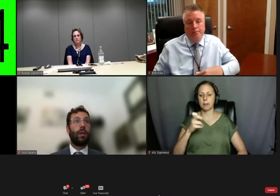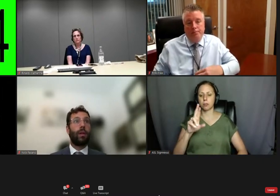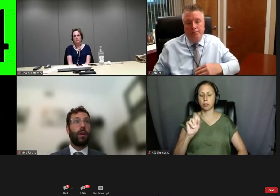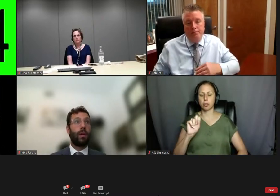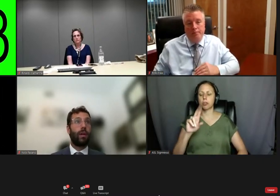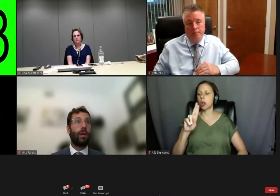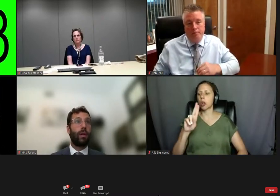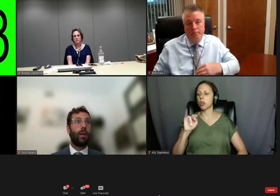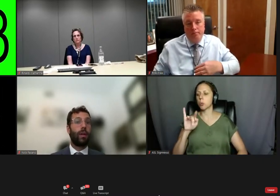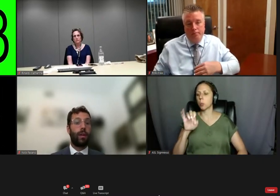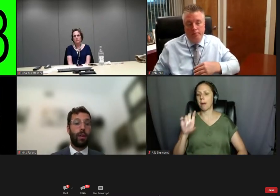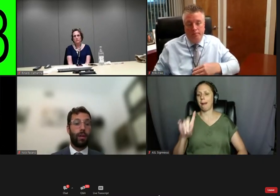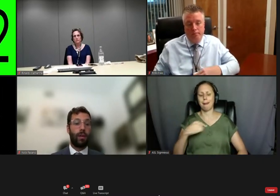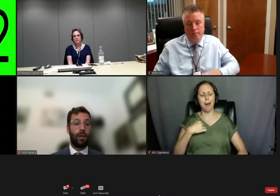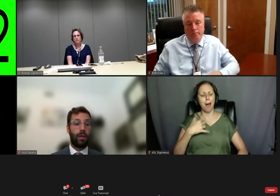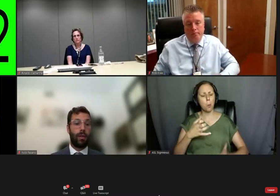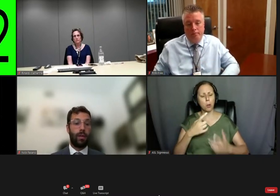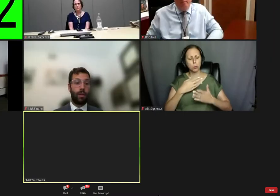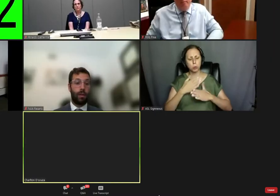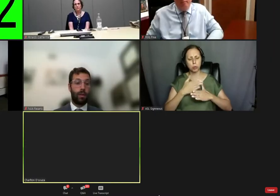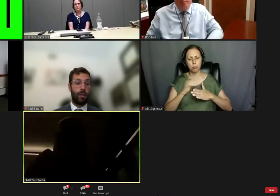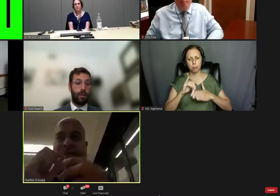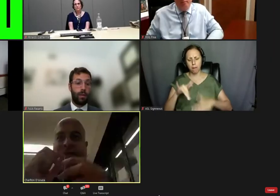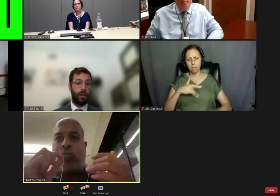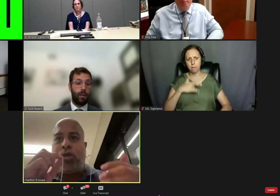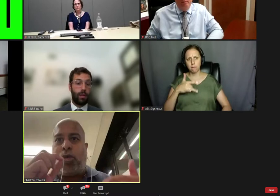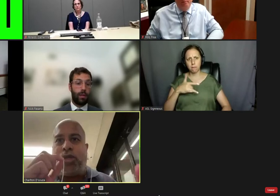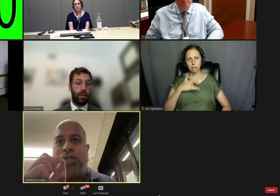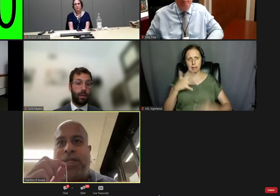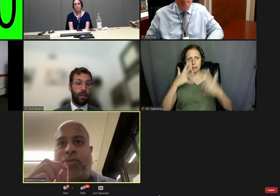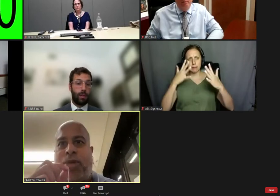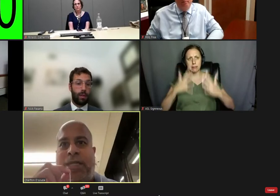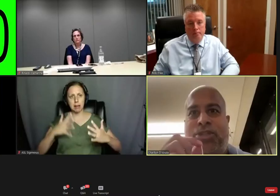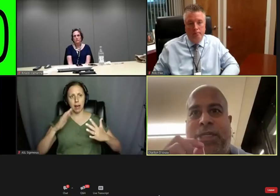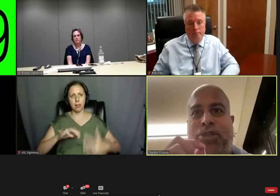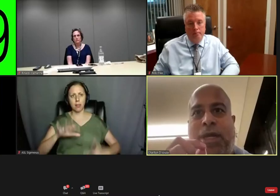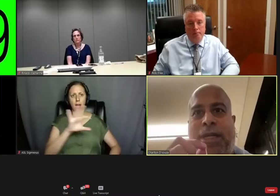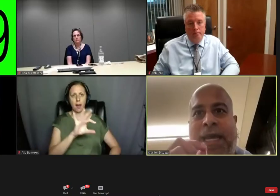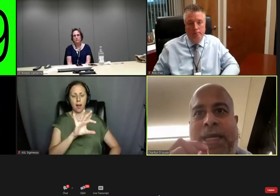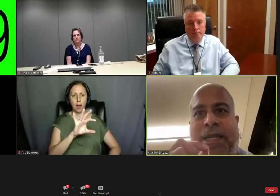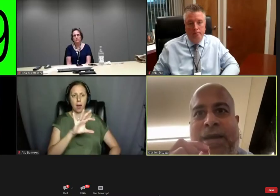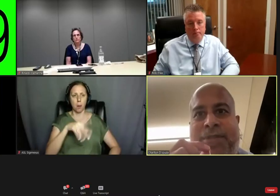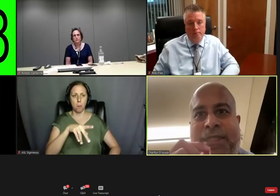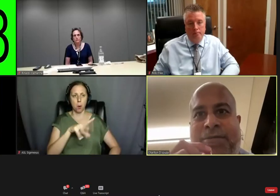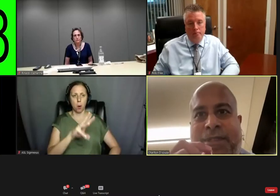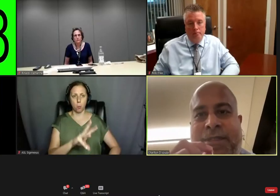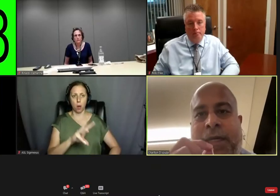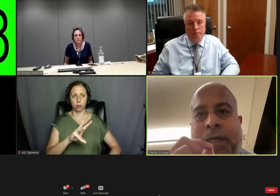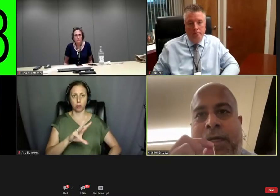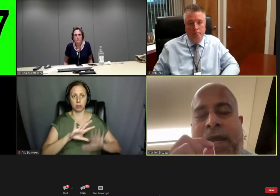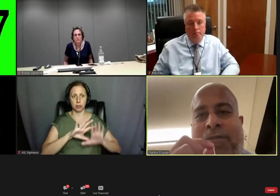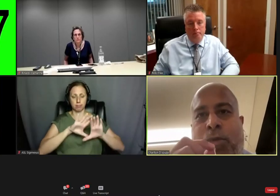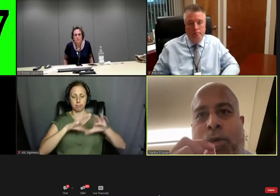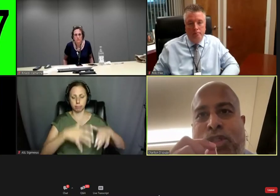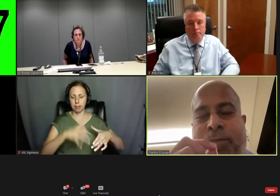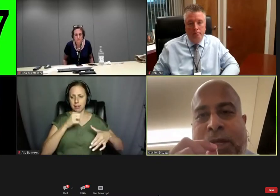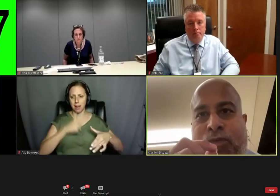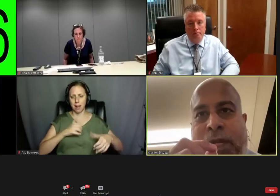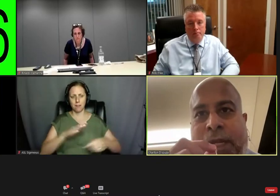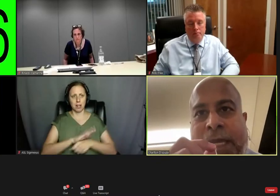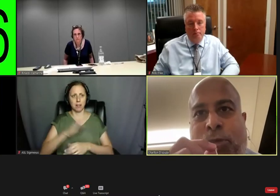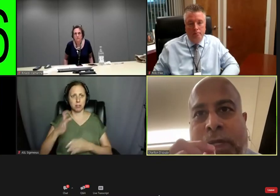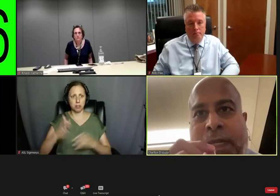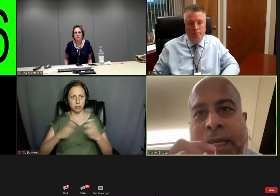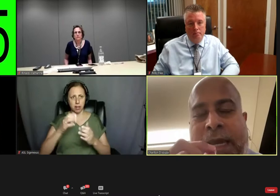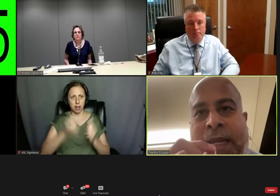I feel very sad that the Port Washington branch is not getting enough service. Everyone should be